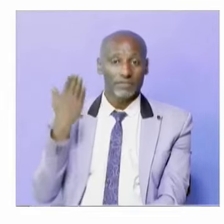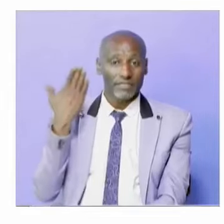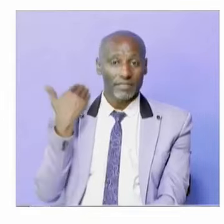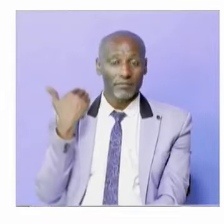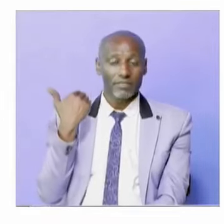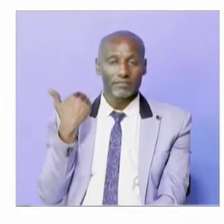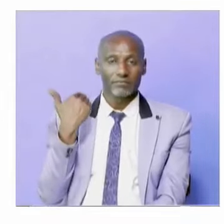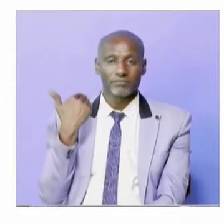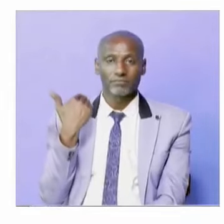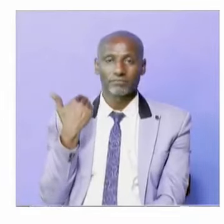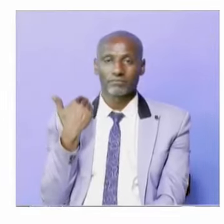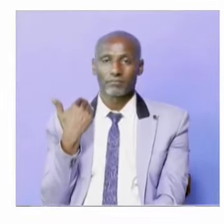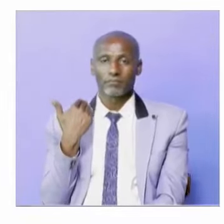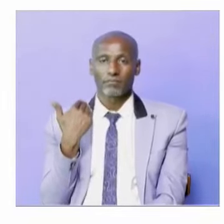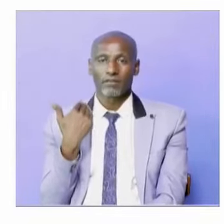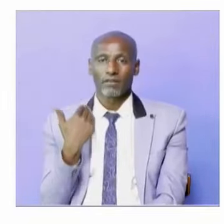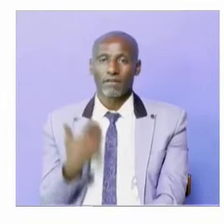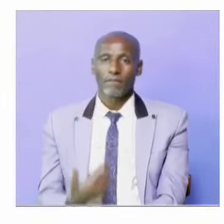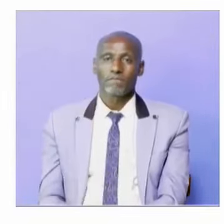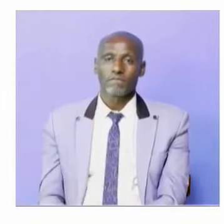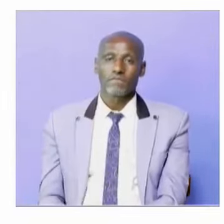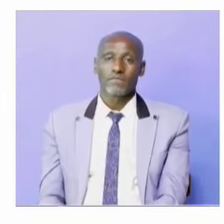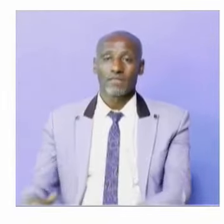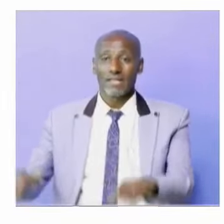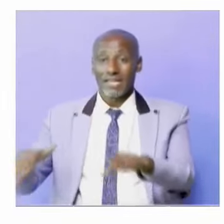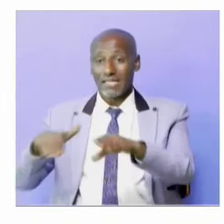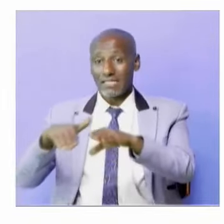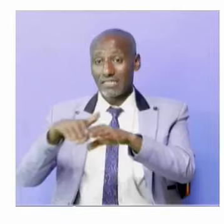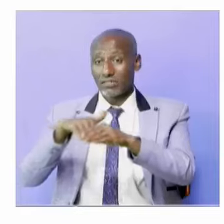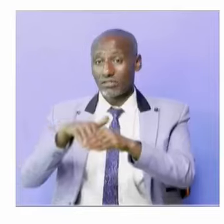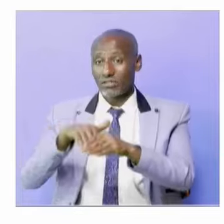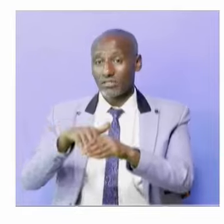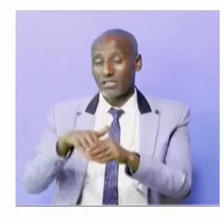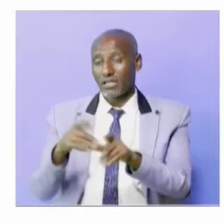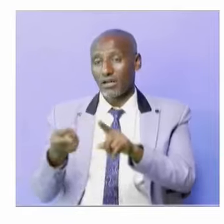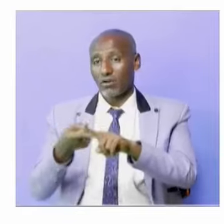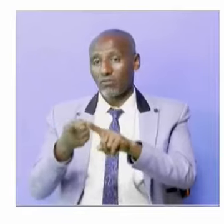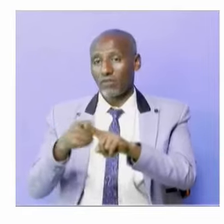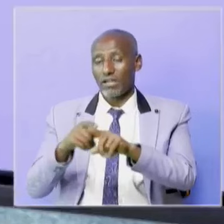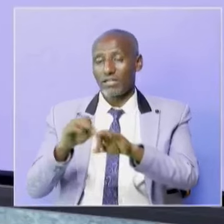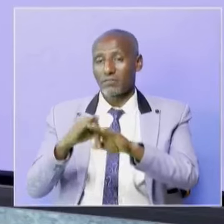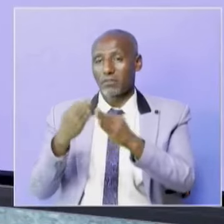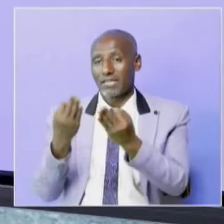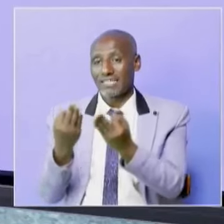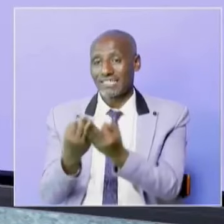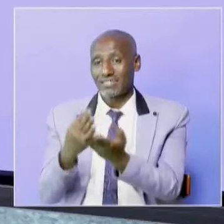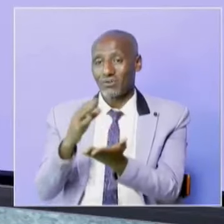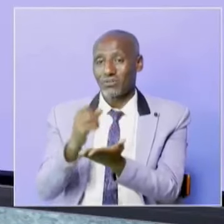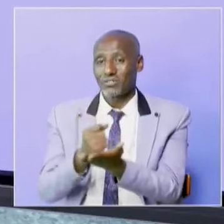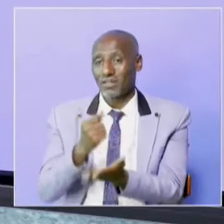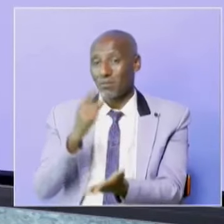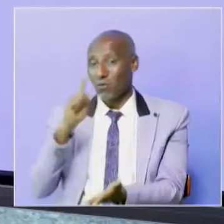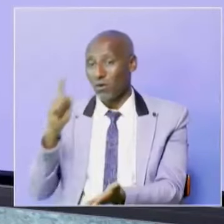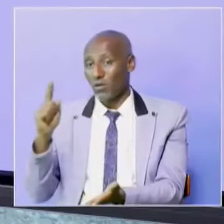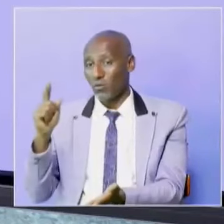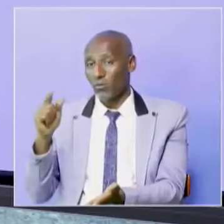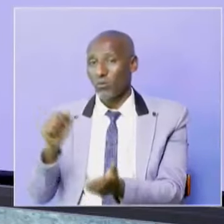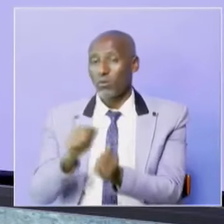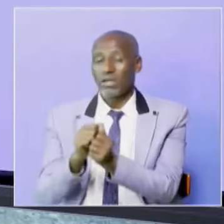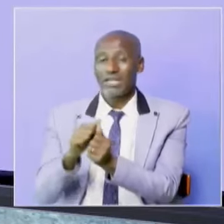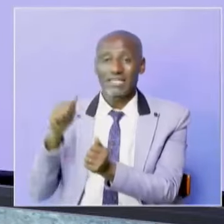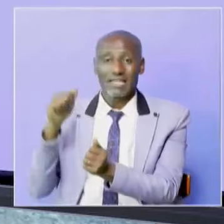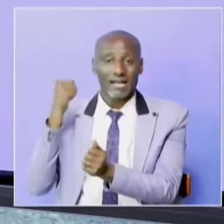As we've said earlier, when we are just introducing our friends, our parents, or someone